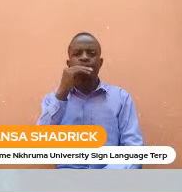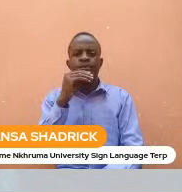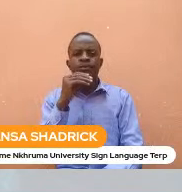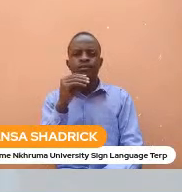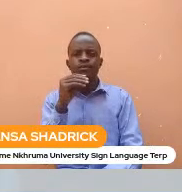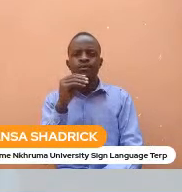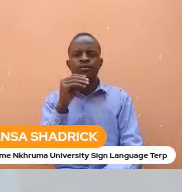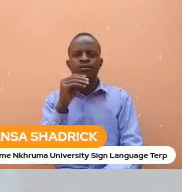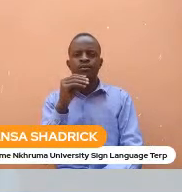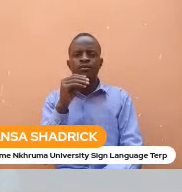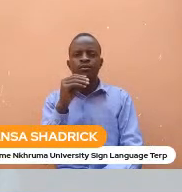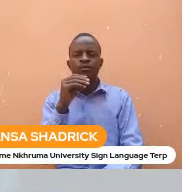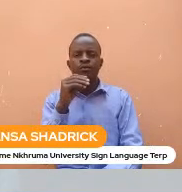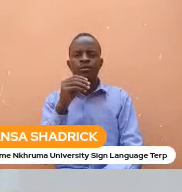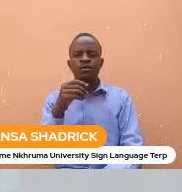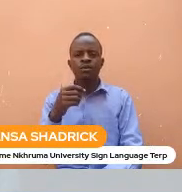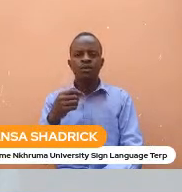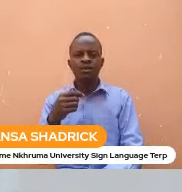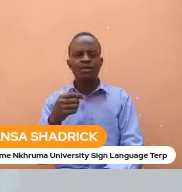it's in as much as it sounds